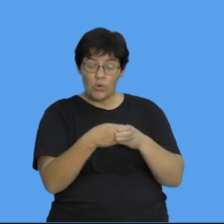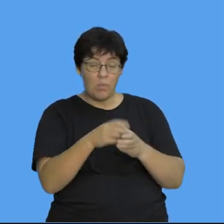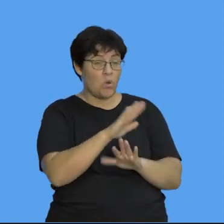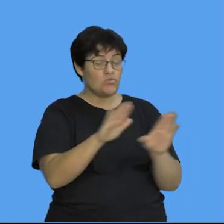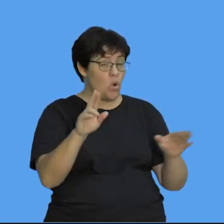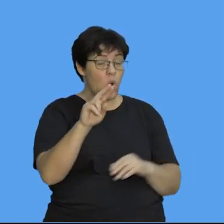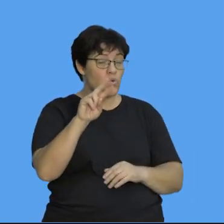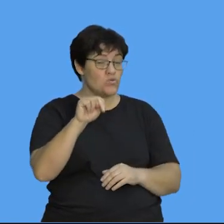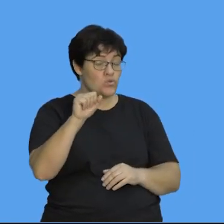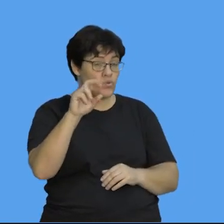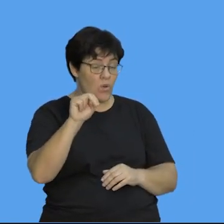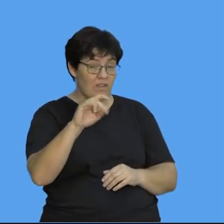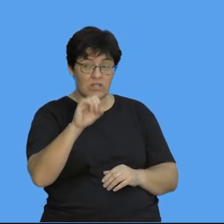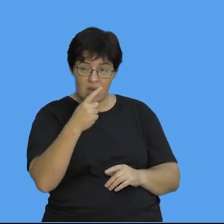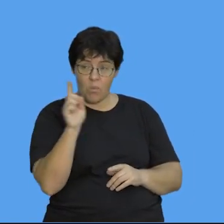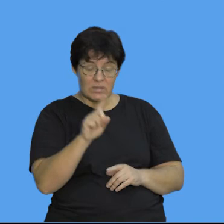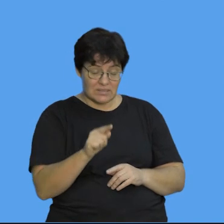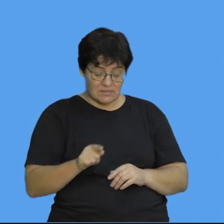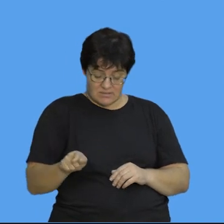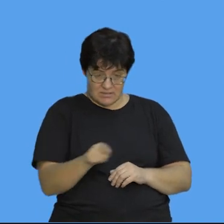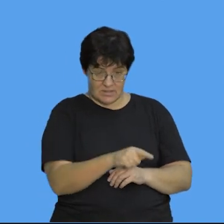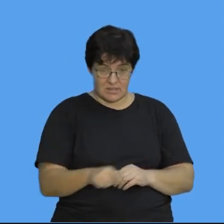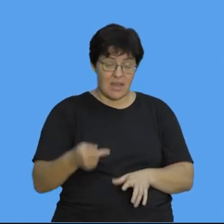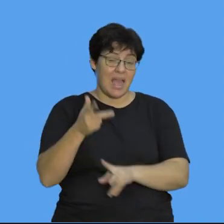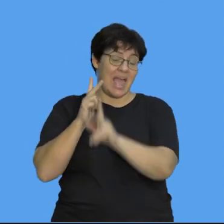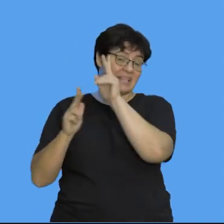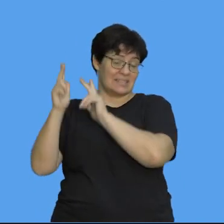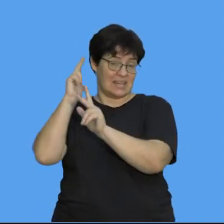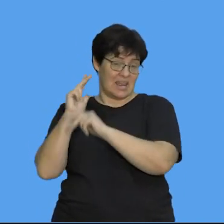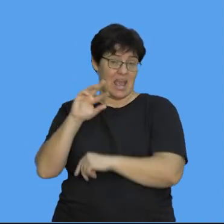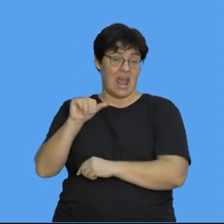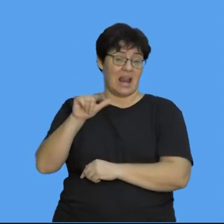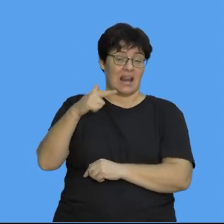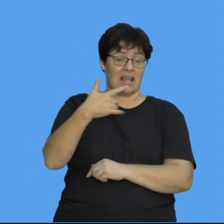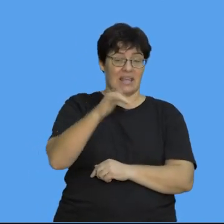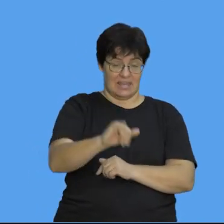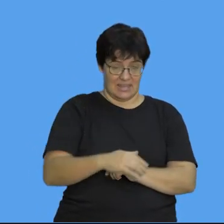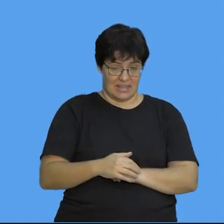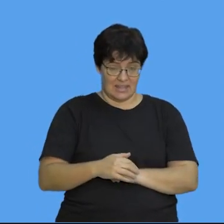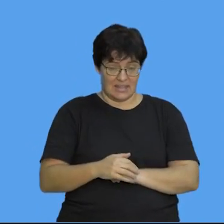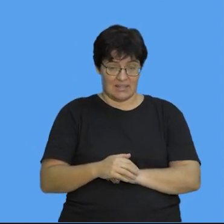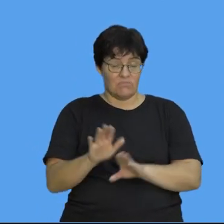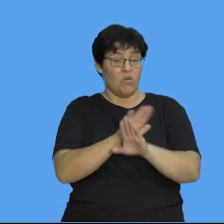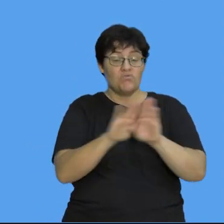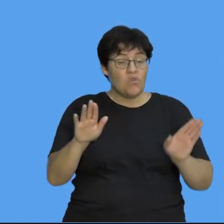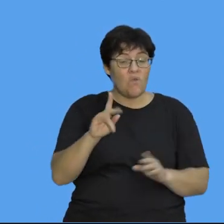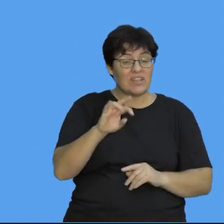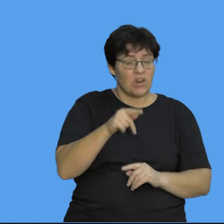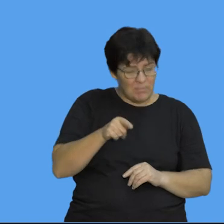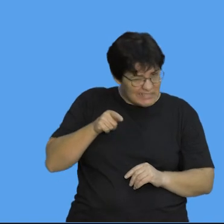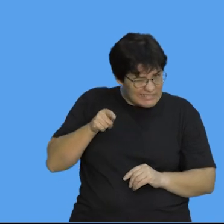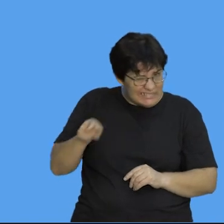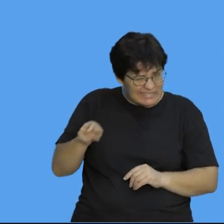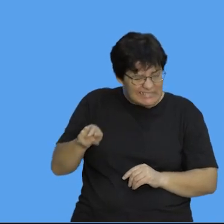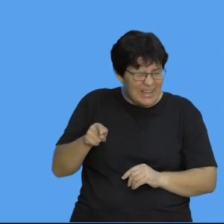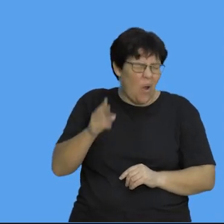is non-vascular, if you have a look here, this is my ancestral algae. So the non-vascular group would